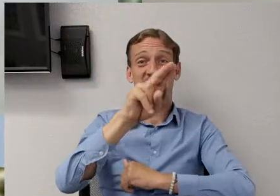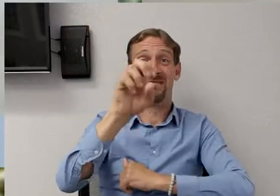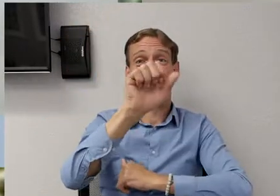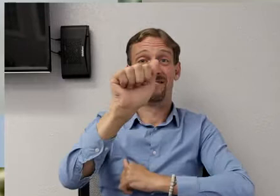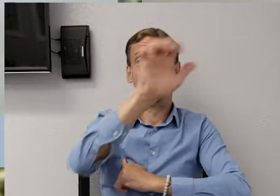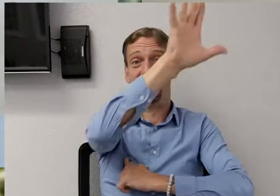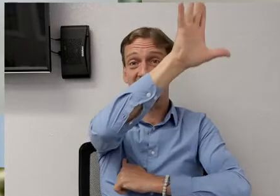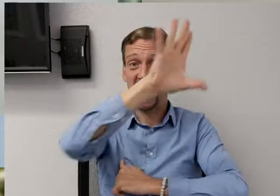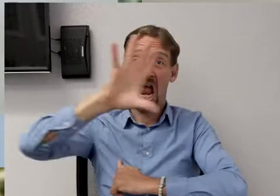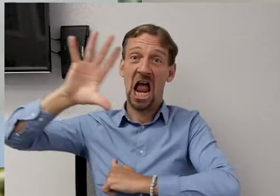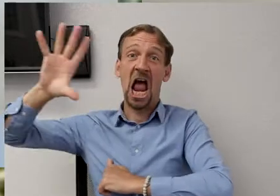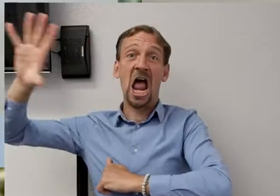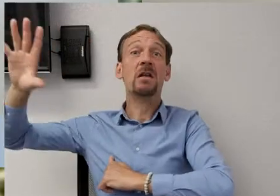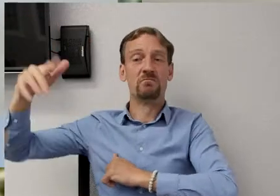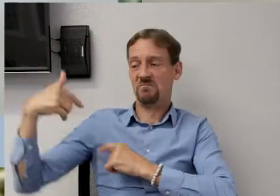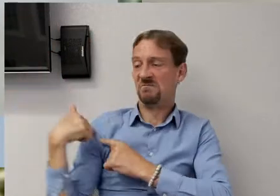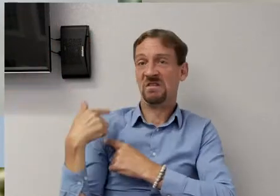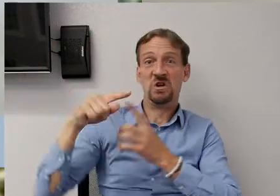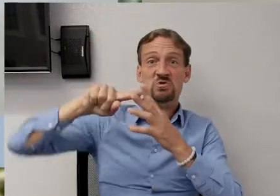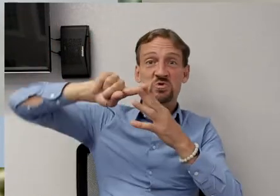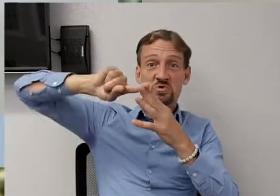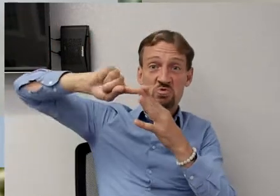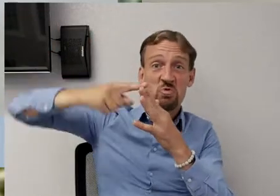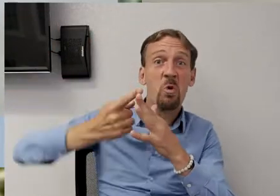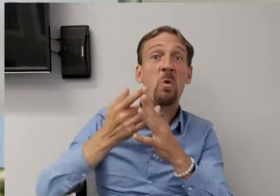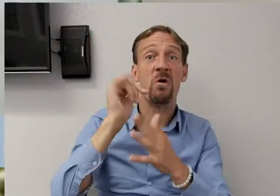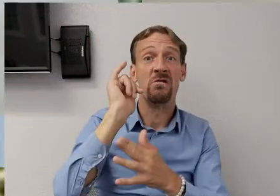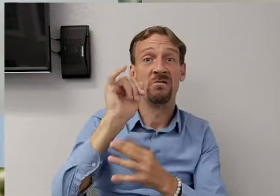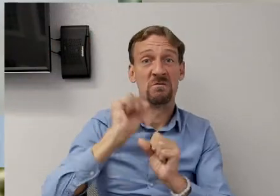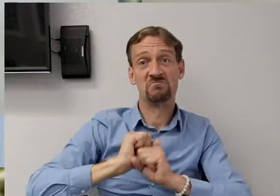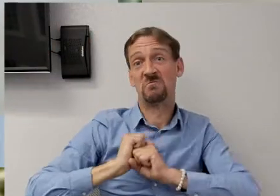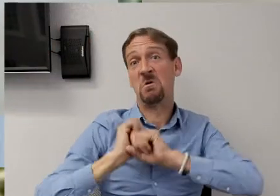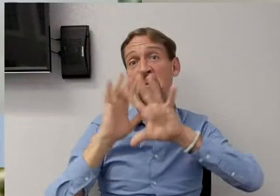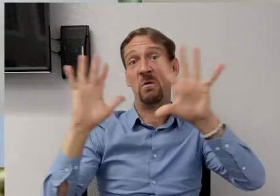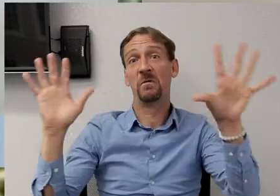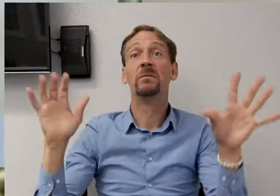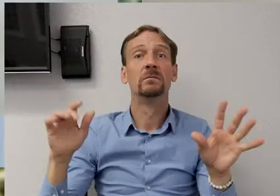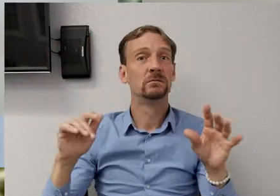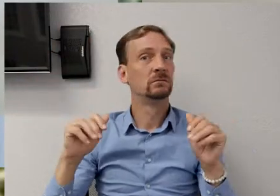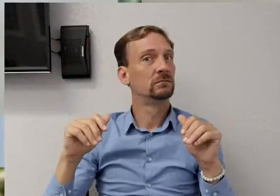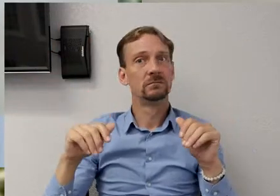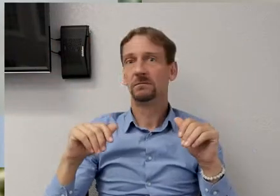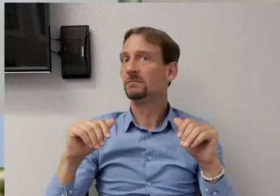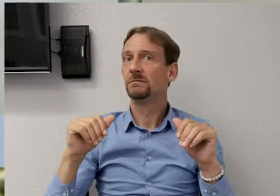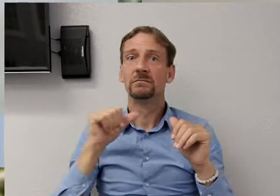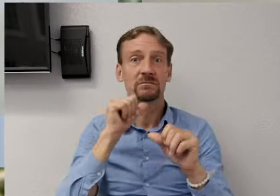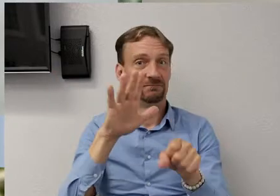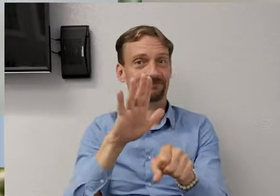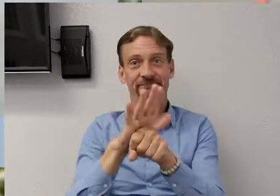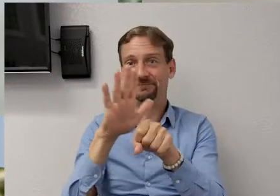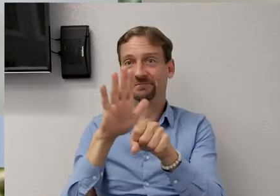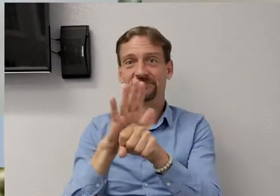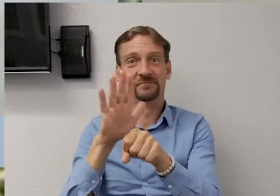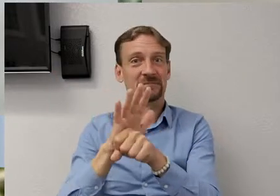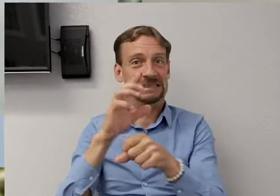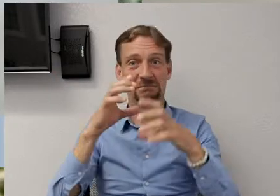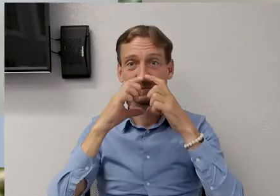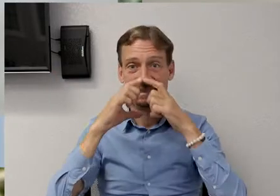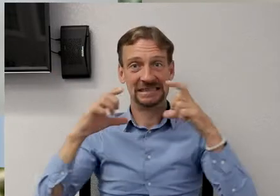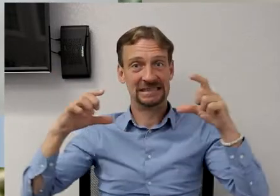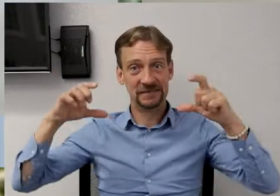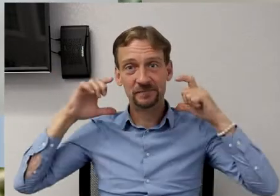initially during the outbreak of the pandemic, there was widespread scarcity of these kind of